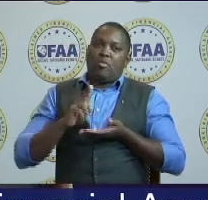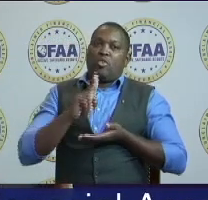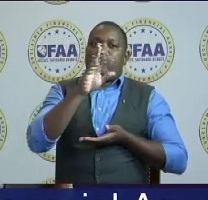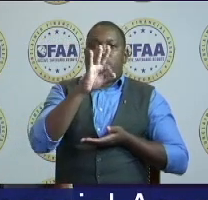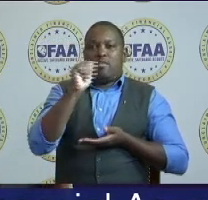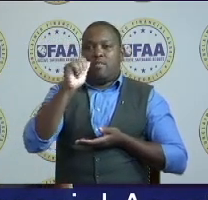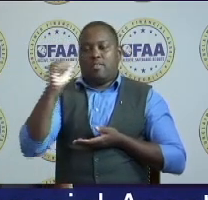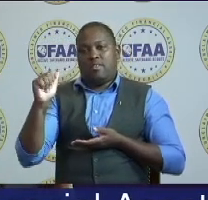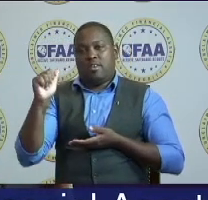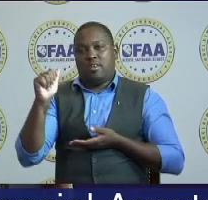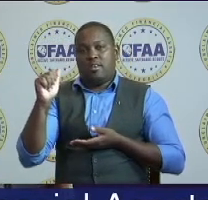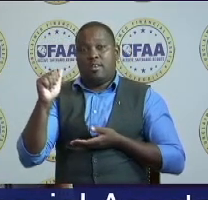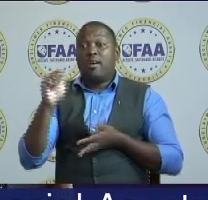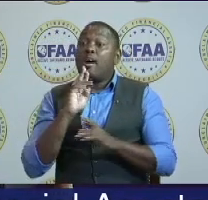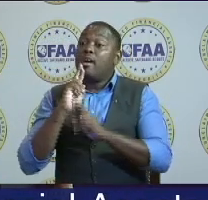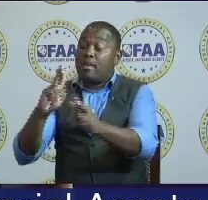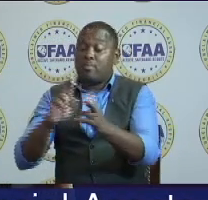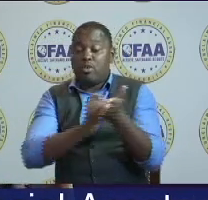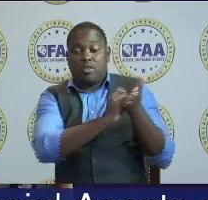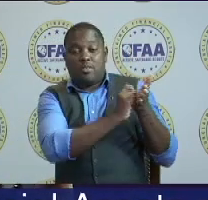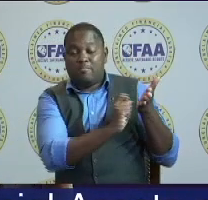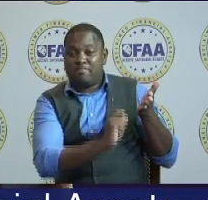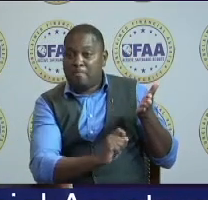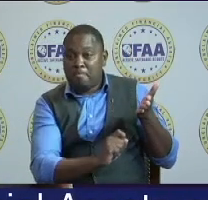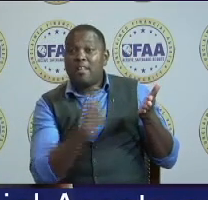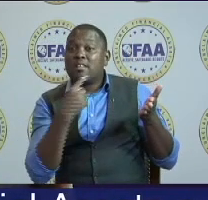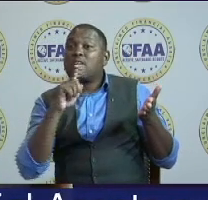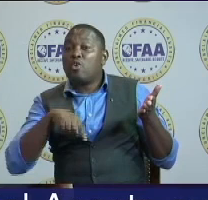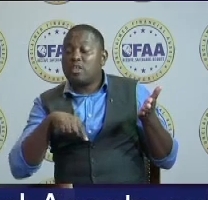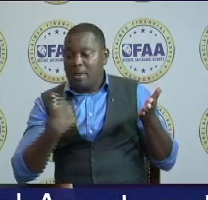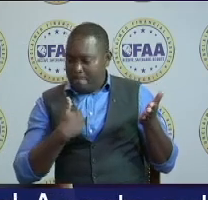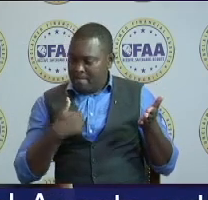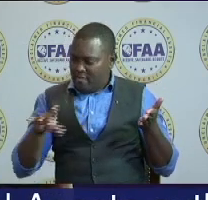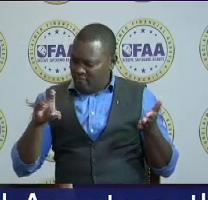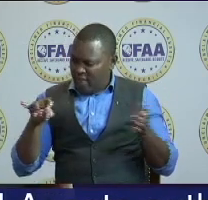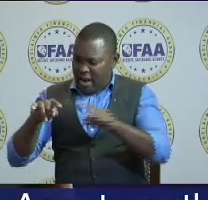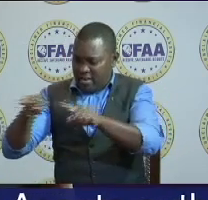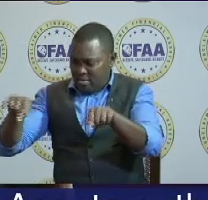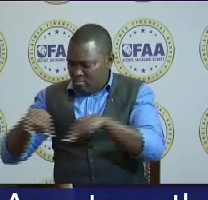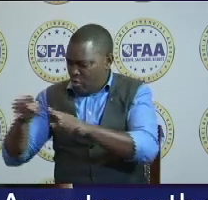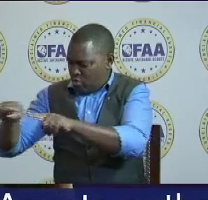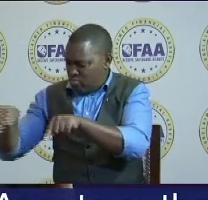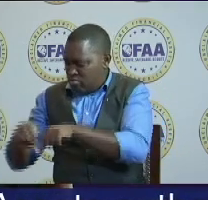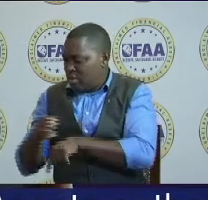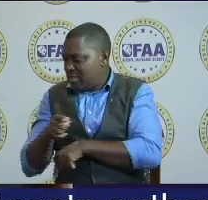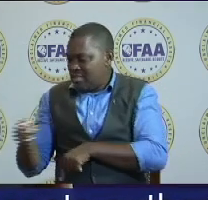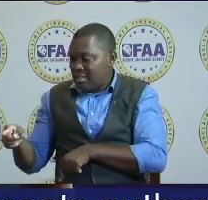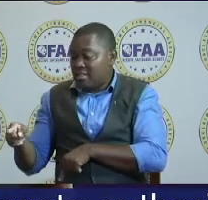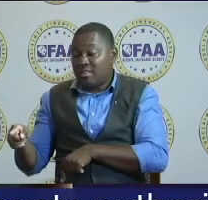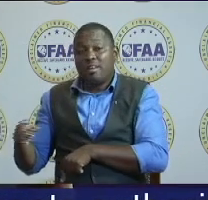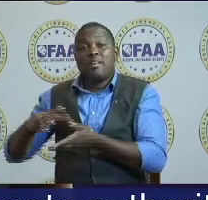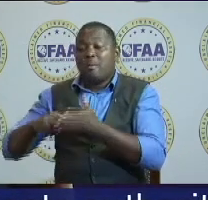you file a report saying that I have identified these 10 boxes which have qualified to be remitted as unclaimed